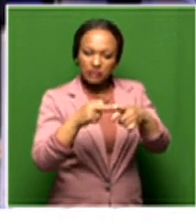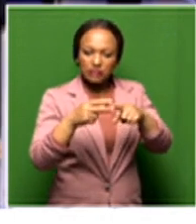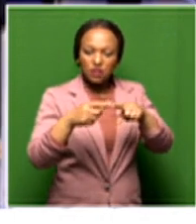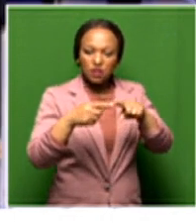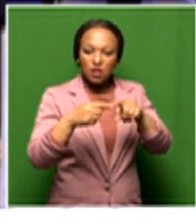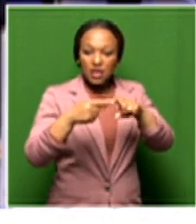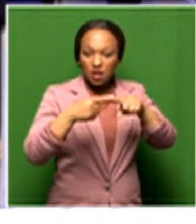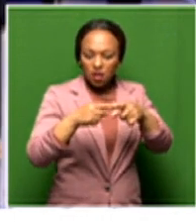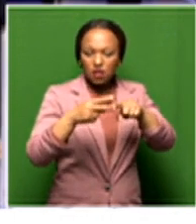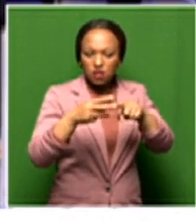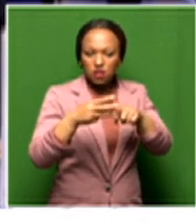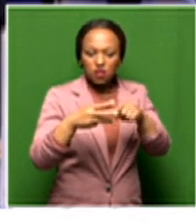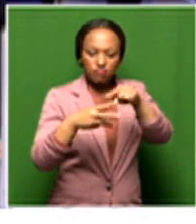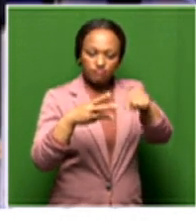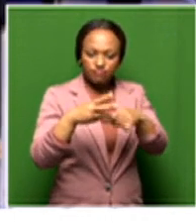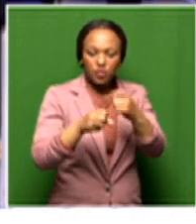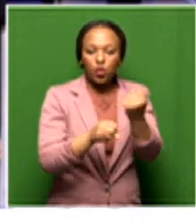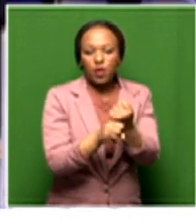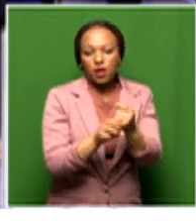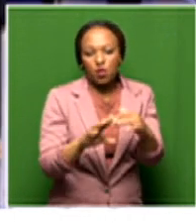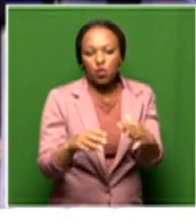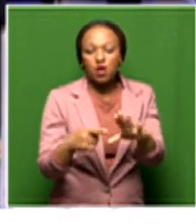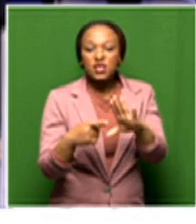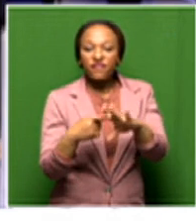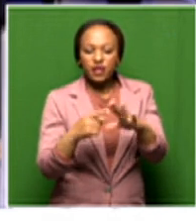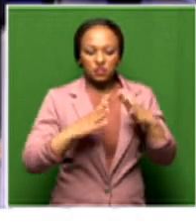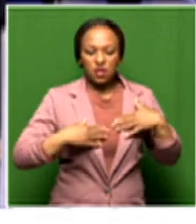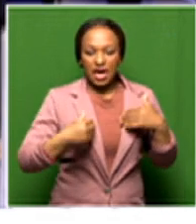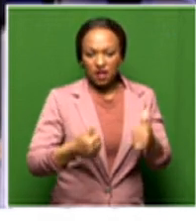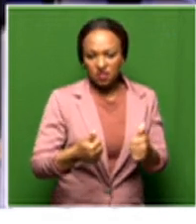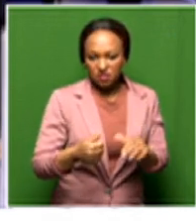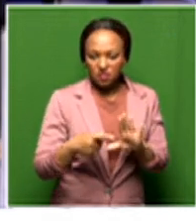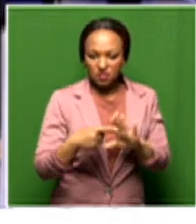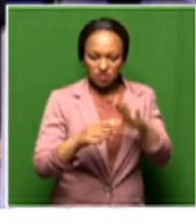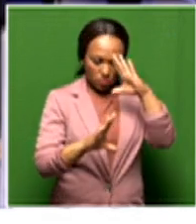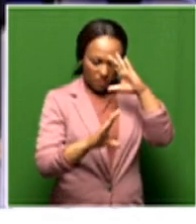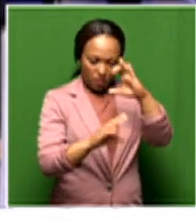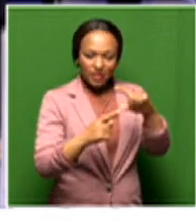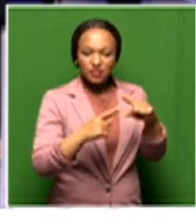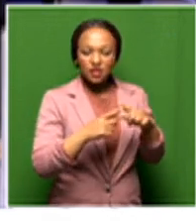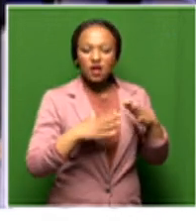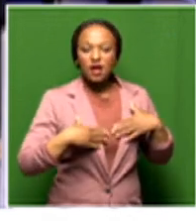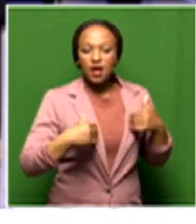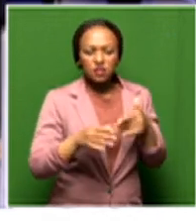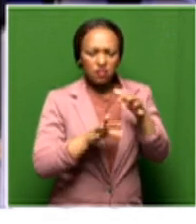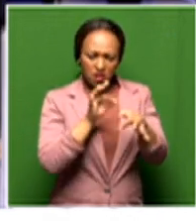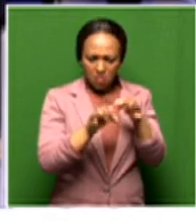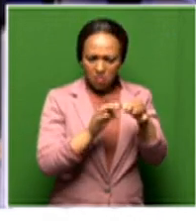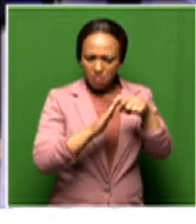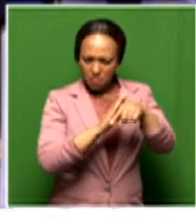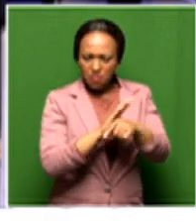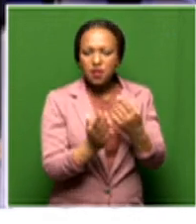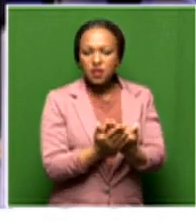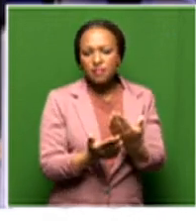those three key pillars. The first one being health. So if I can detail exactly what it is and how it is that